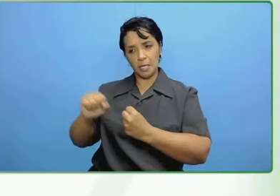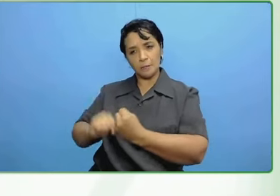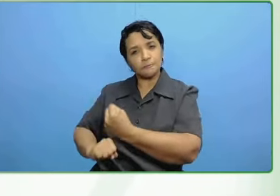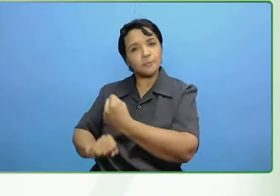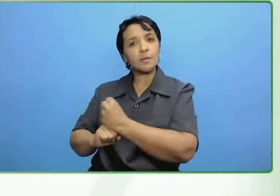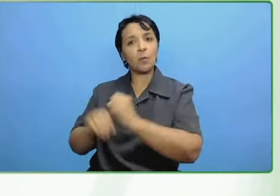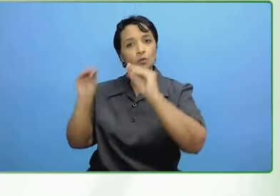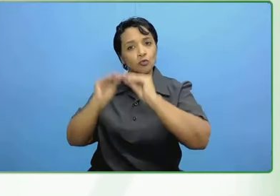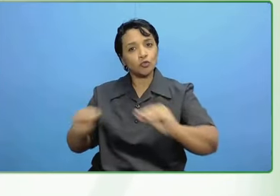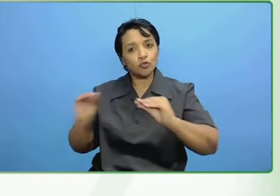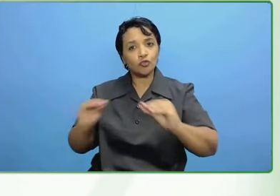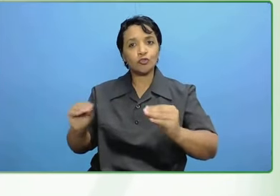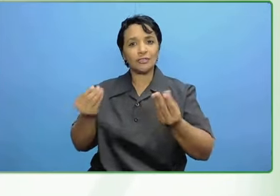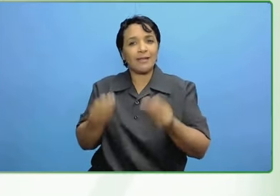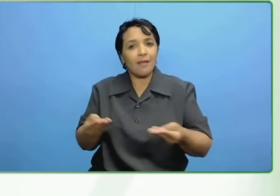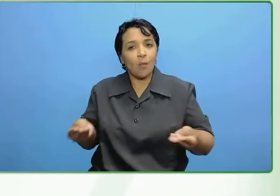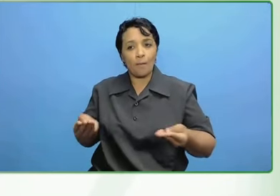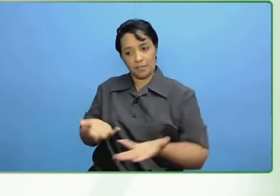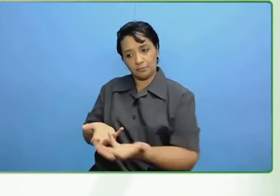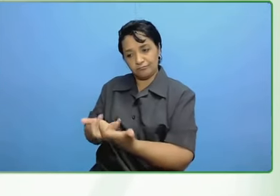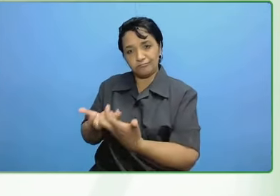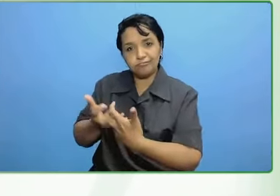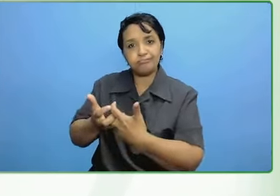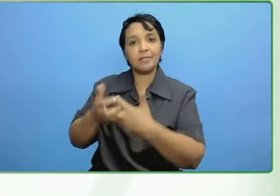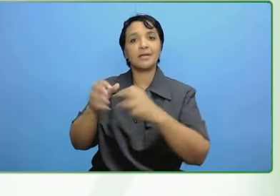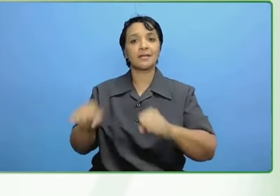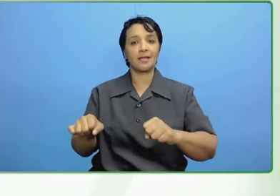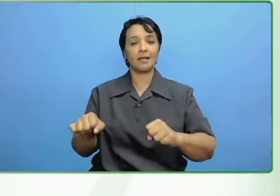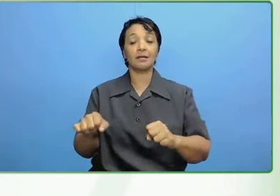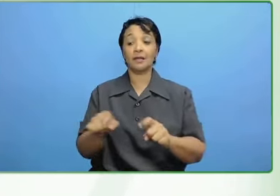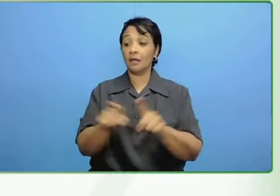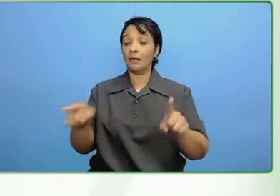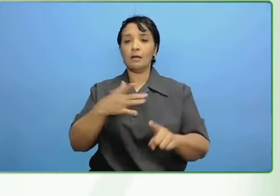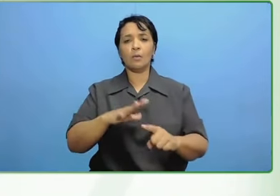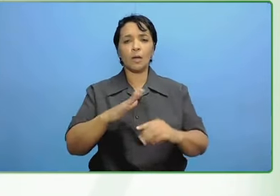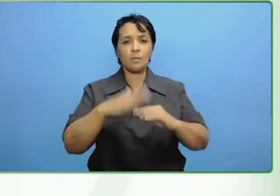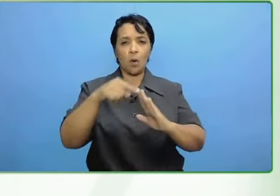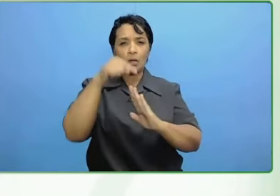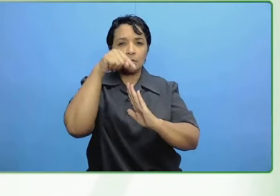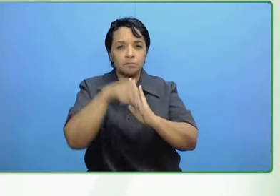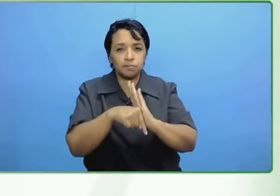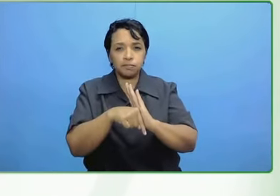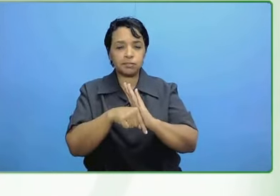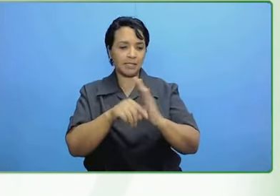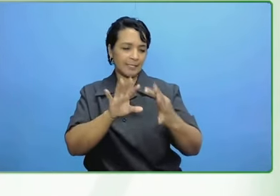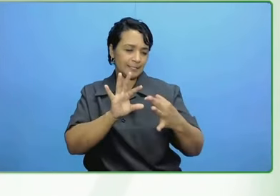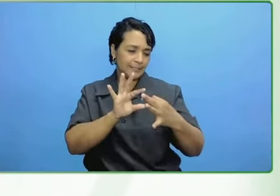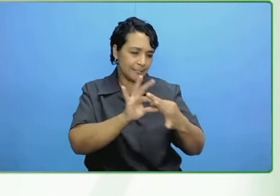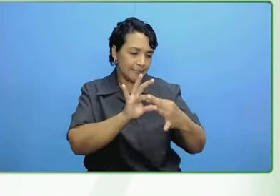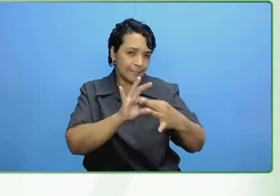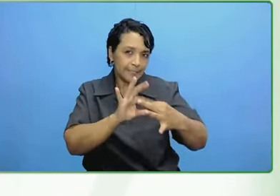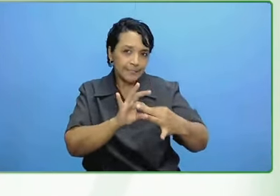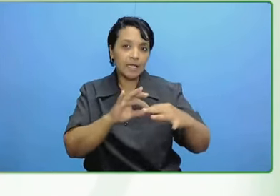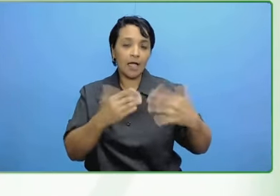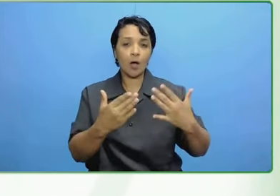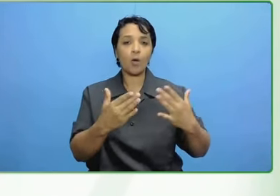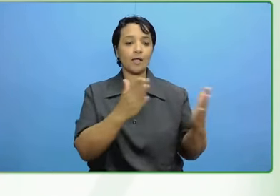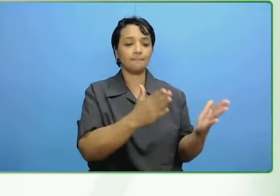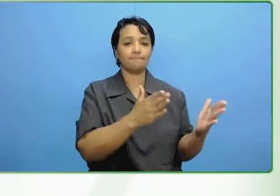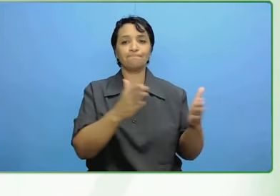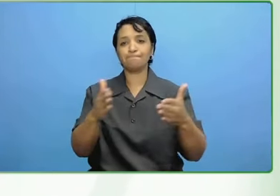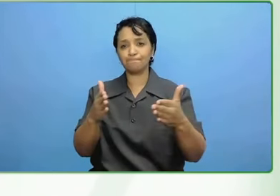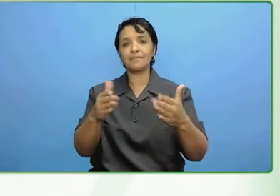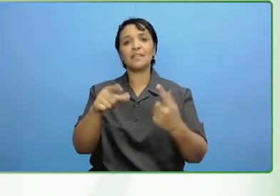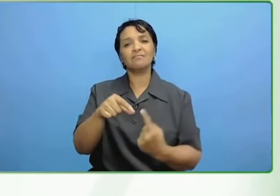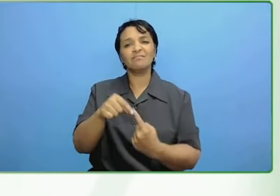to their needs, those who may require specialized and more intensive intervention are taught in special education or